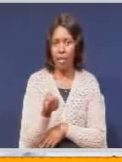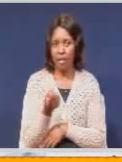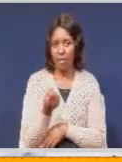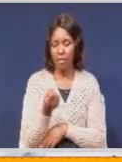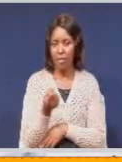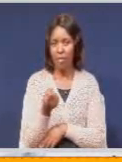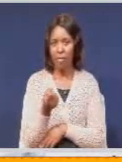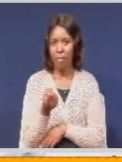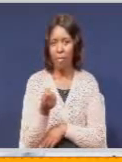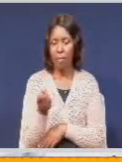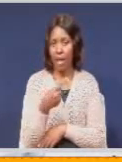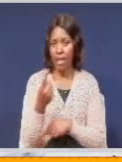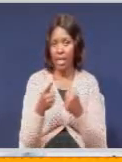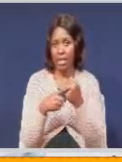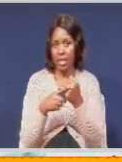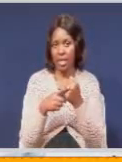the boss